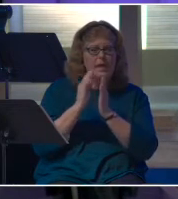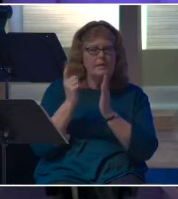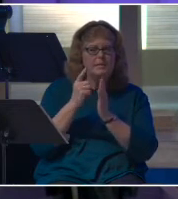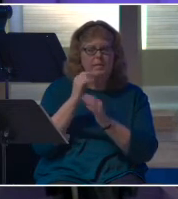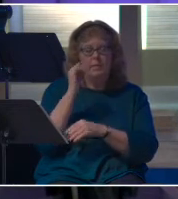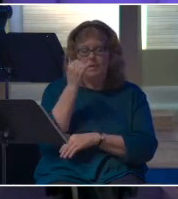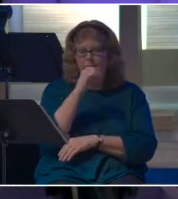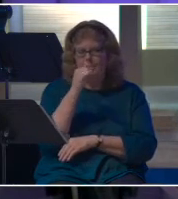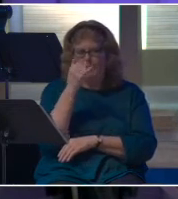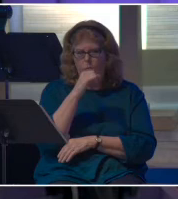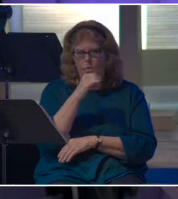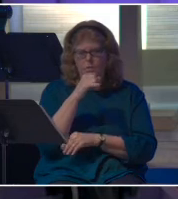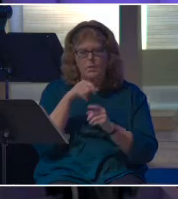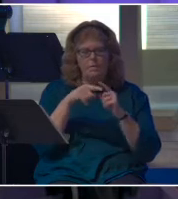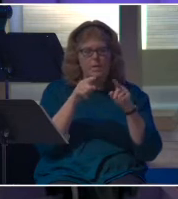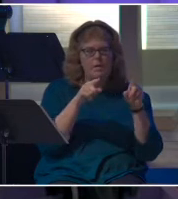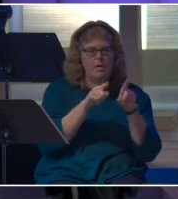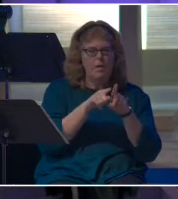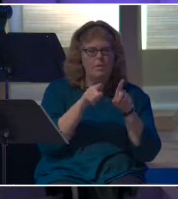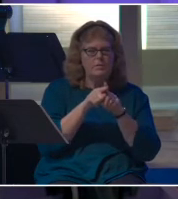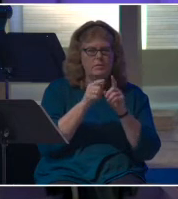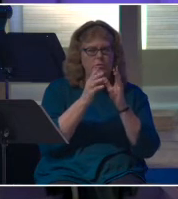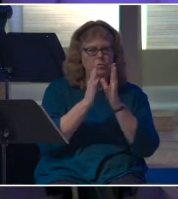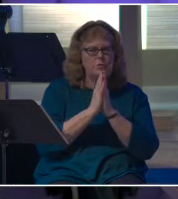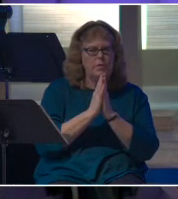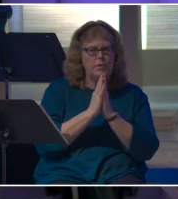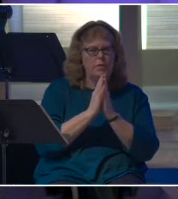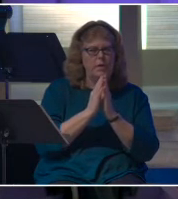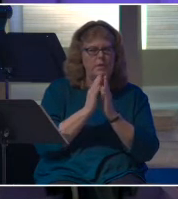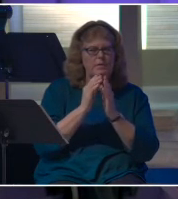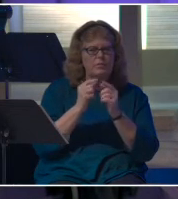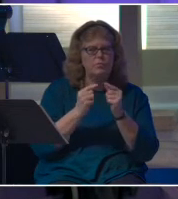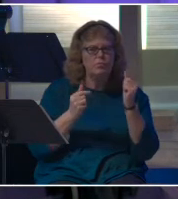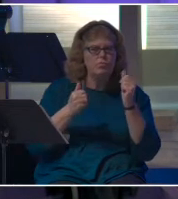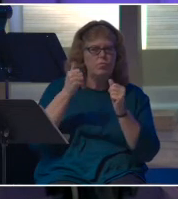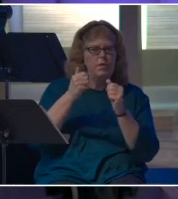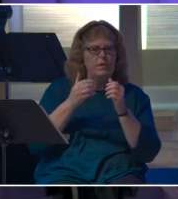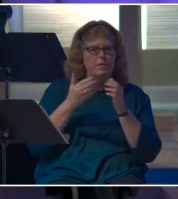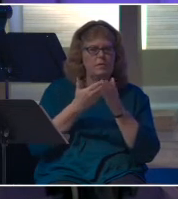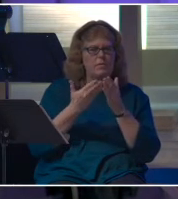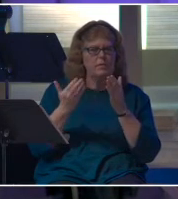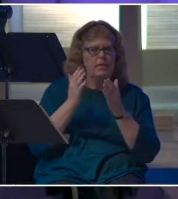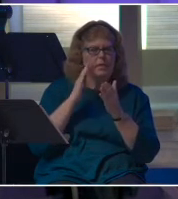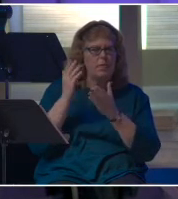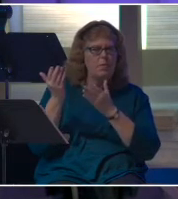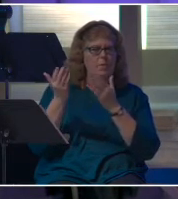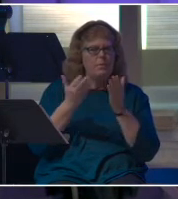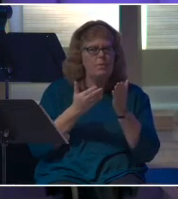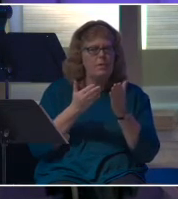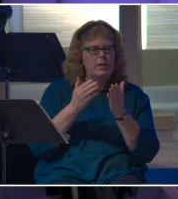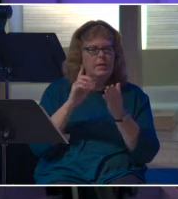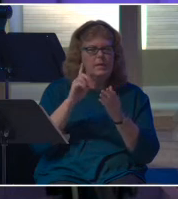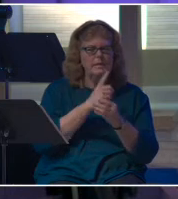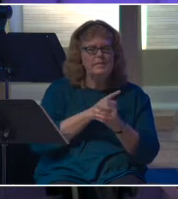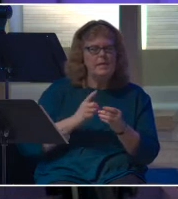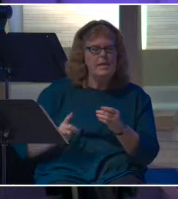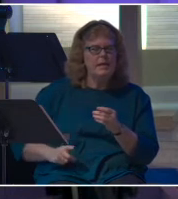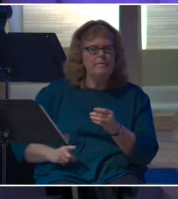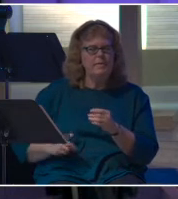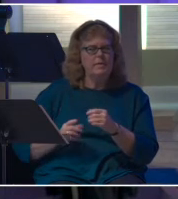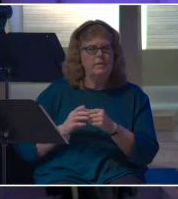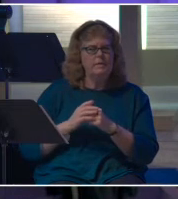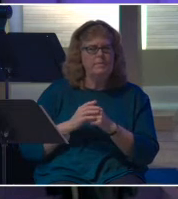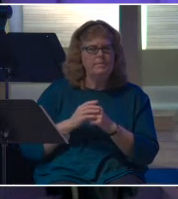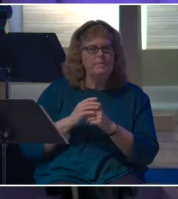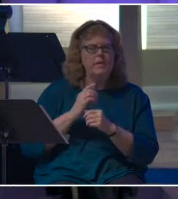foolishly, but also to request the greater means, that will bring about David, who